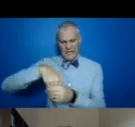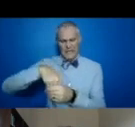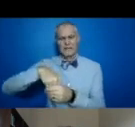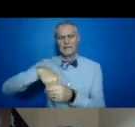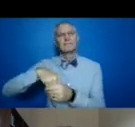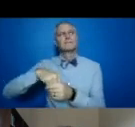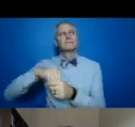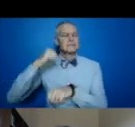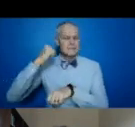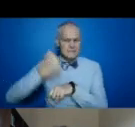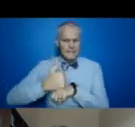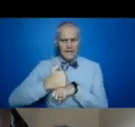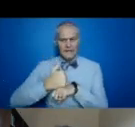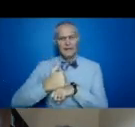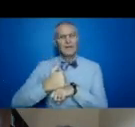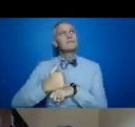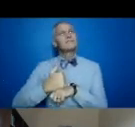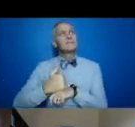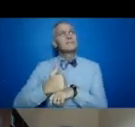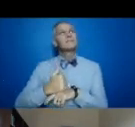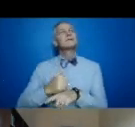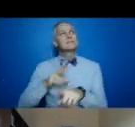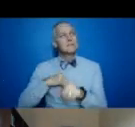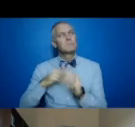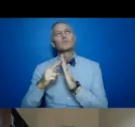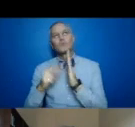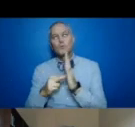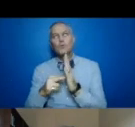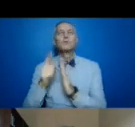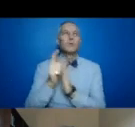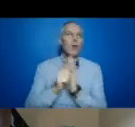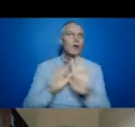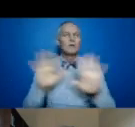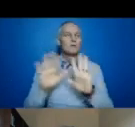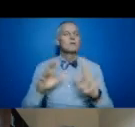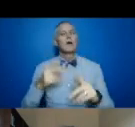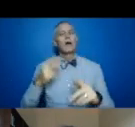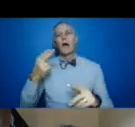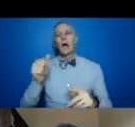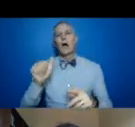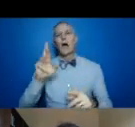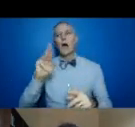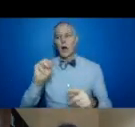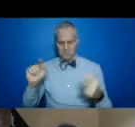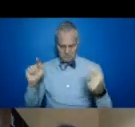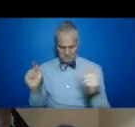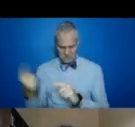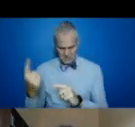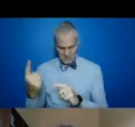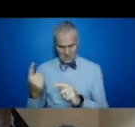of accepted rules and bounds and laws. And when harm has been done, we try to